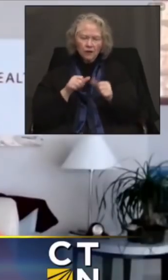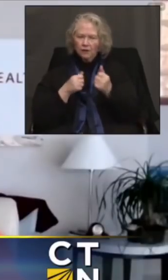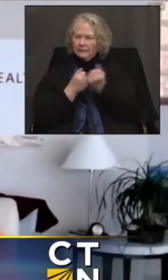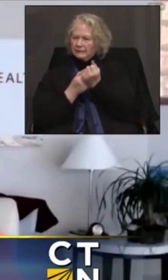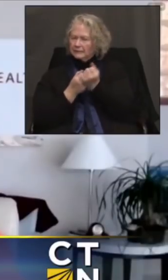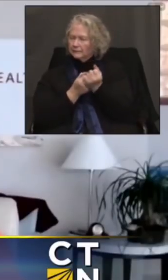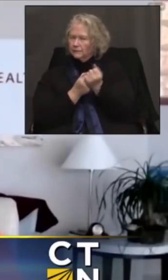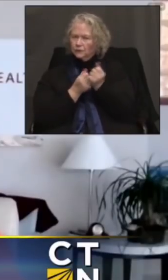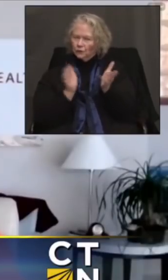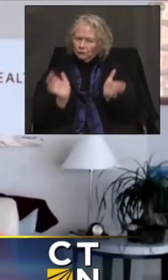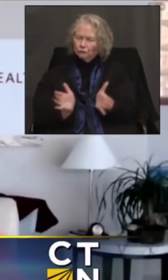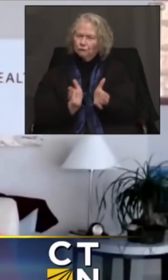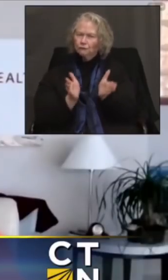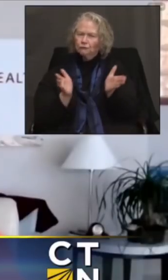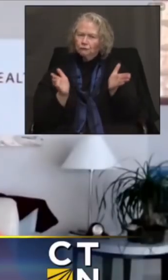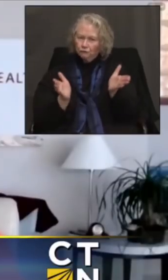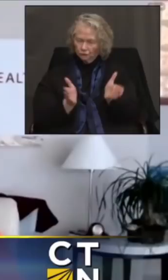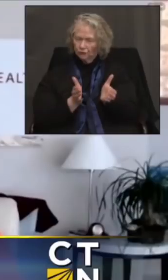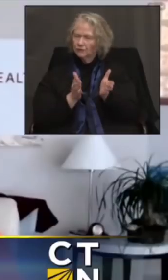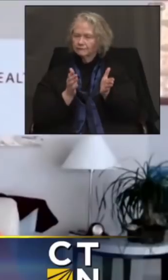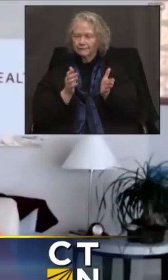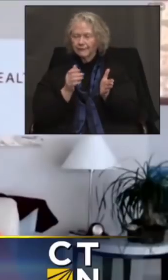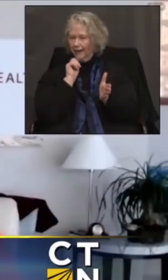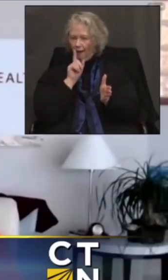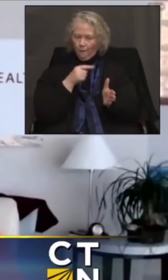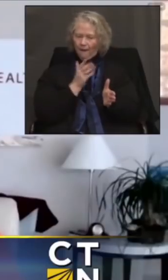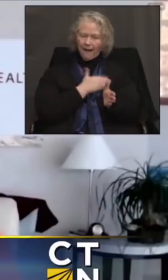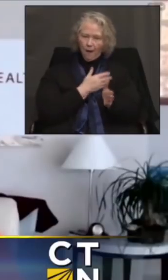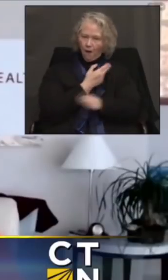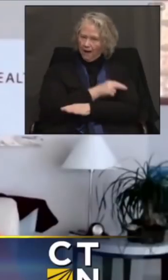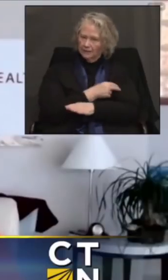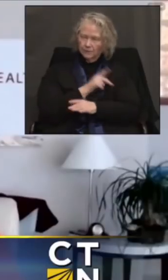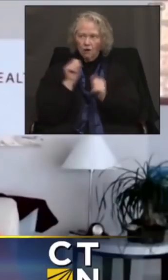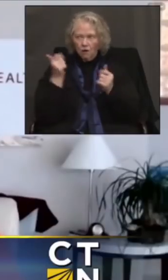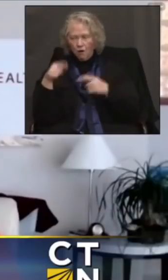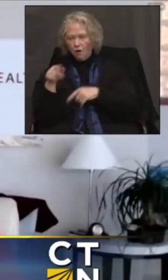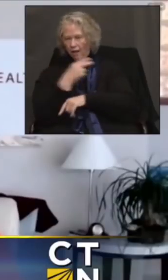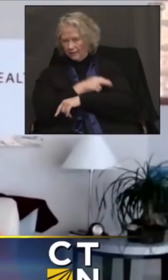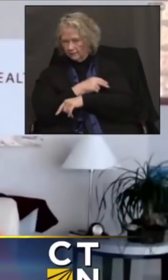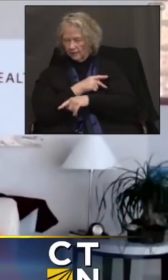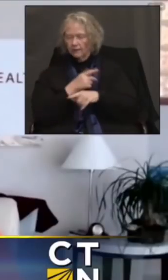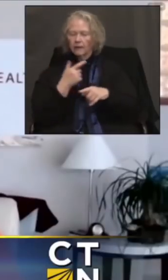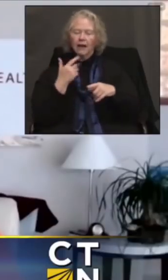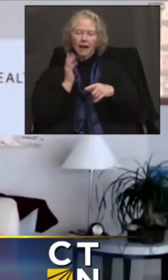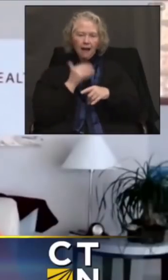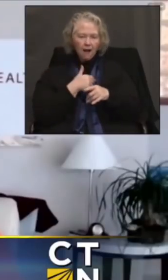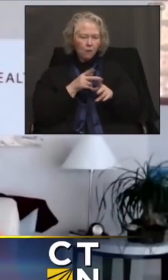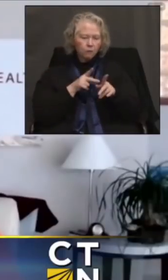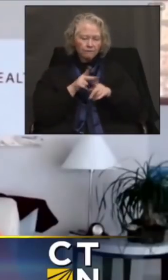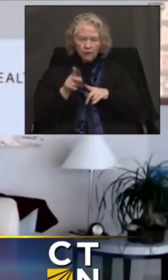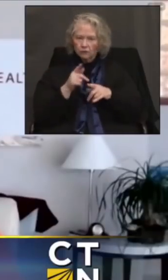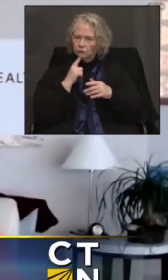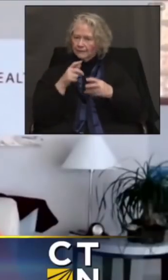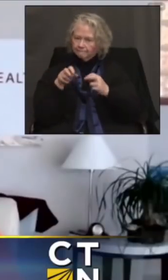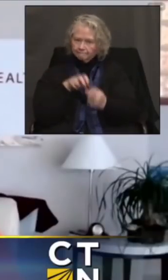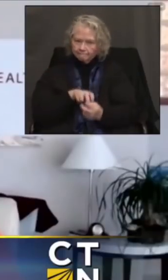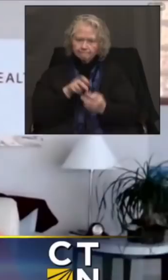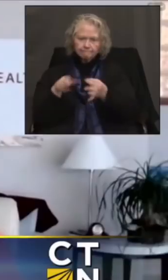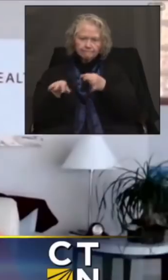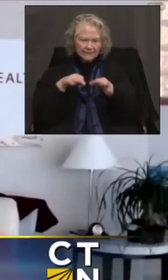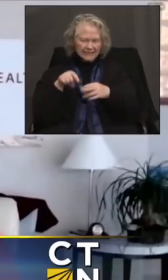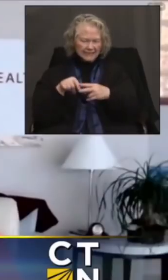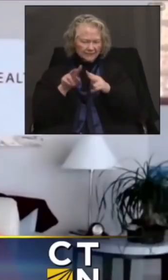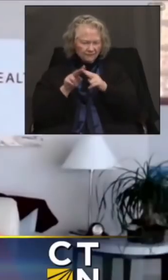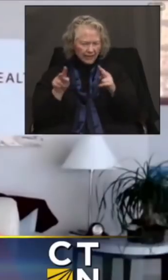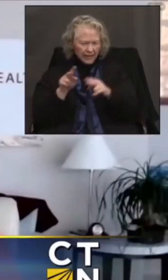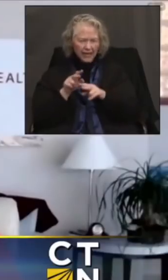work, same work, to have our professionals meet with these individuals, to talk to them about how safe the vaccine is, and then